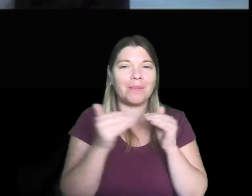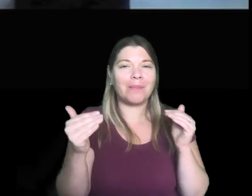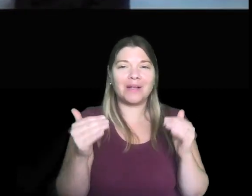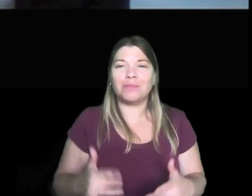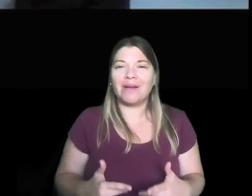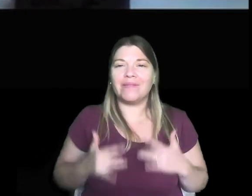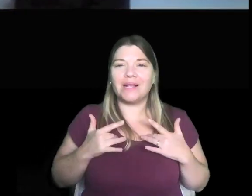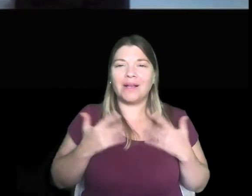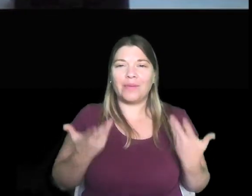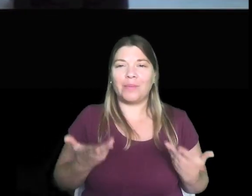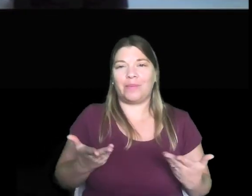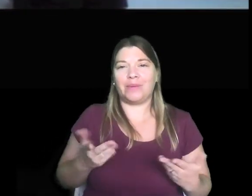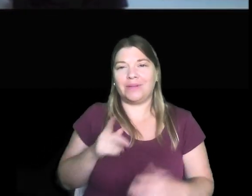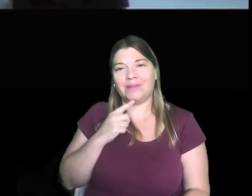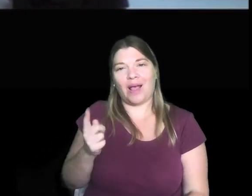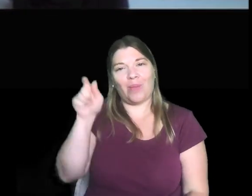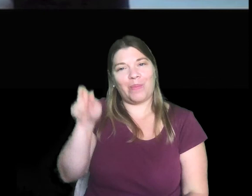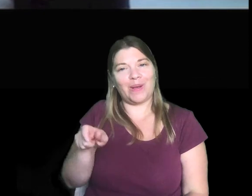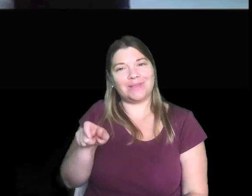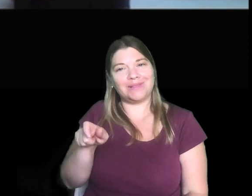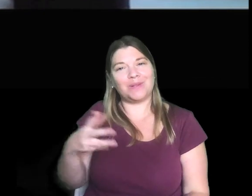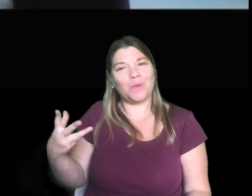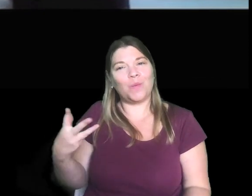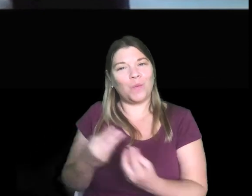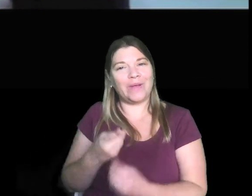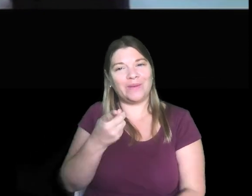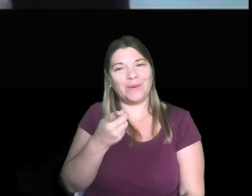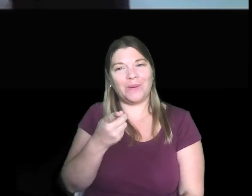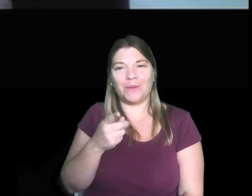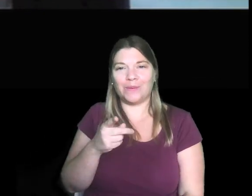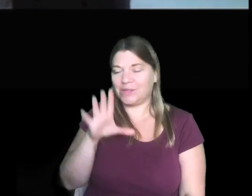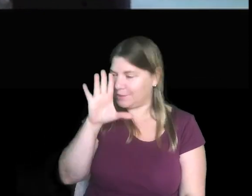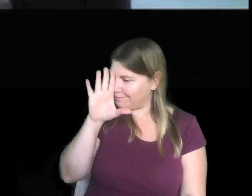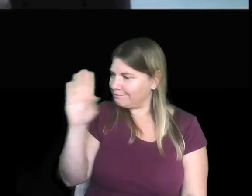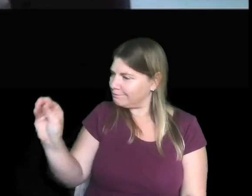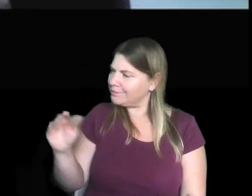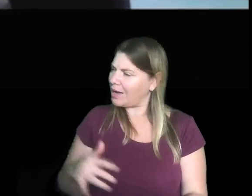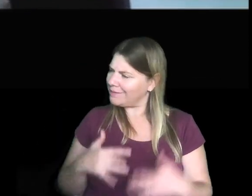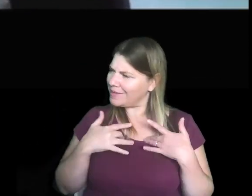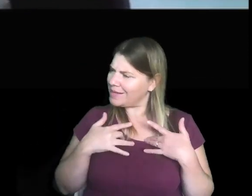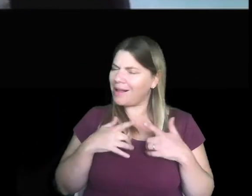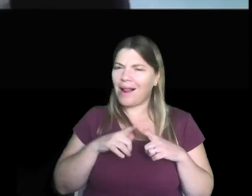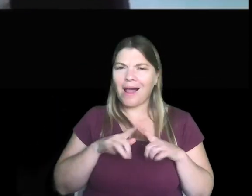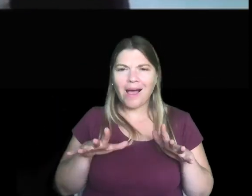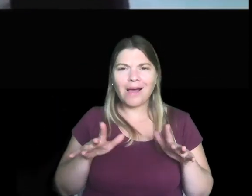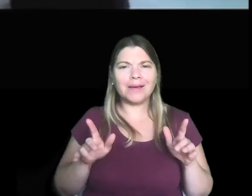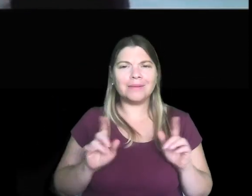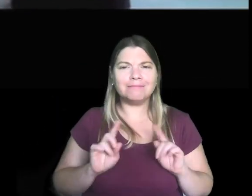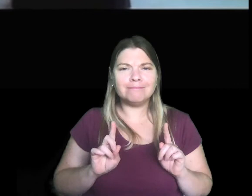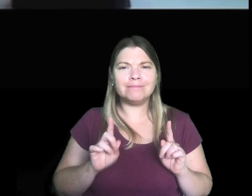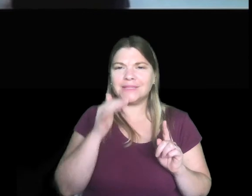Linzy takes her cushion, making contact with it as she rolls it around her torso. She flies it out and away from her body before hugging it back